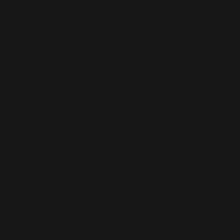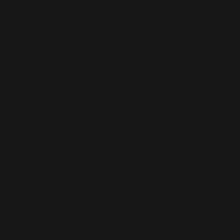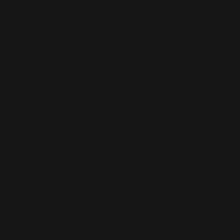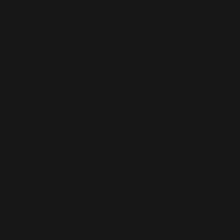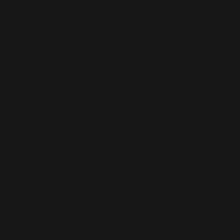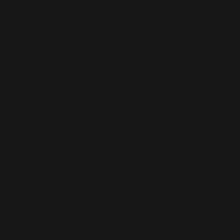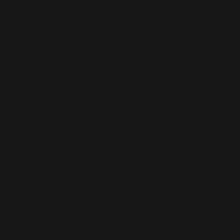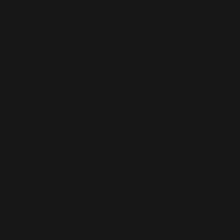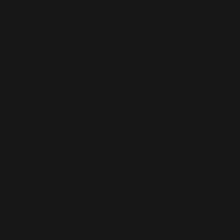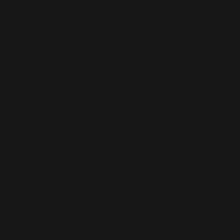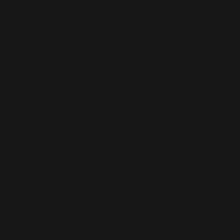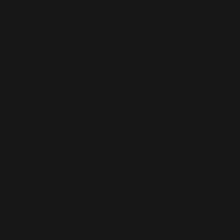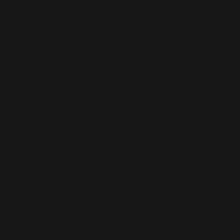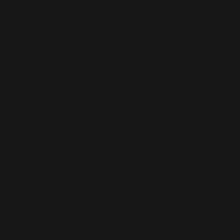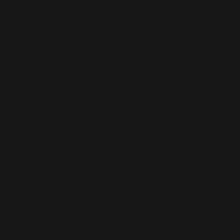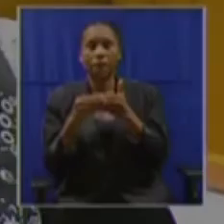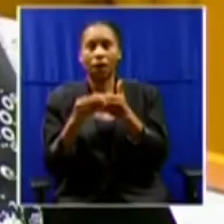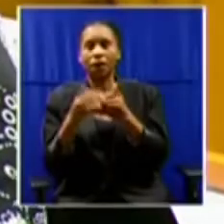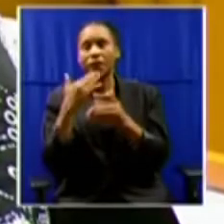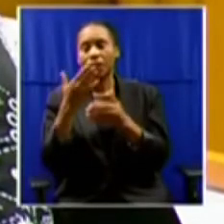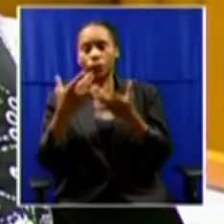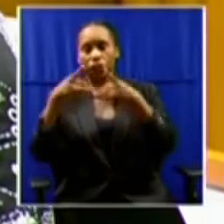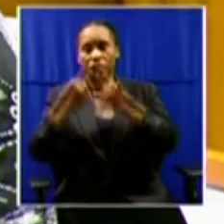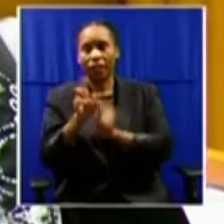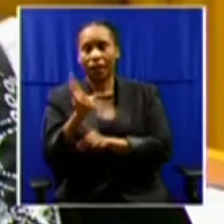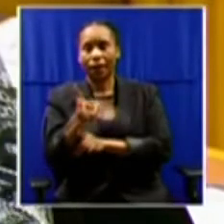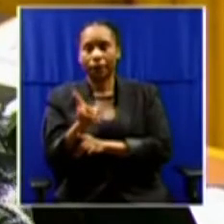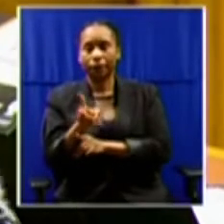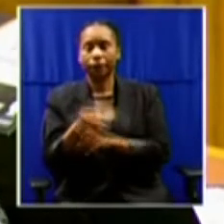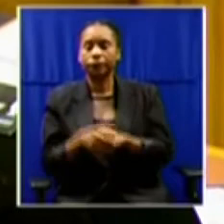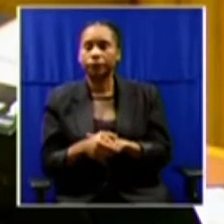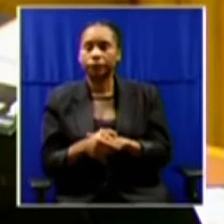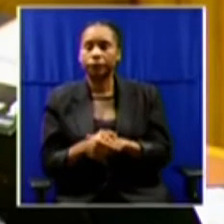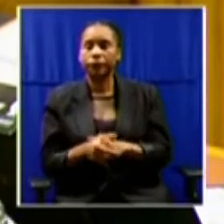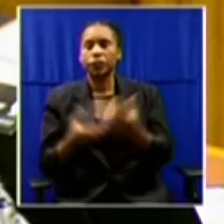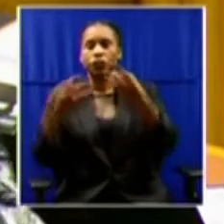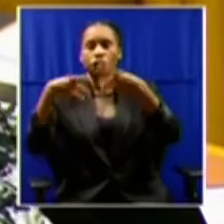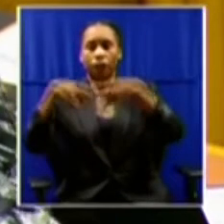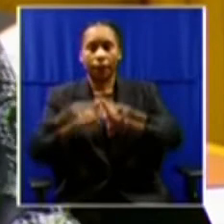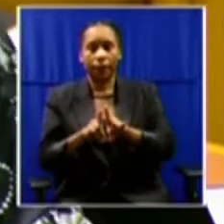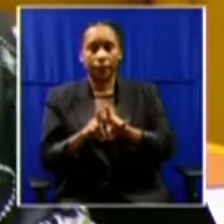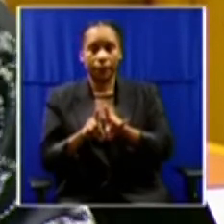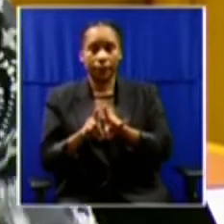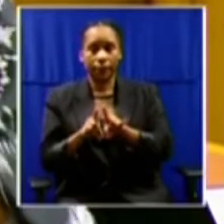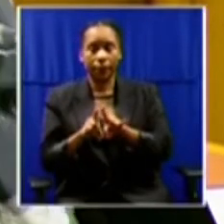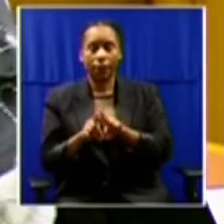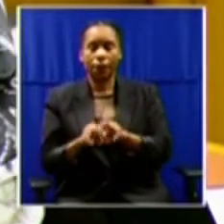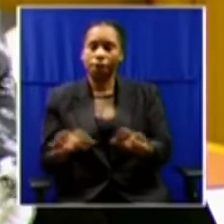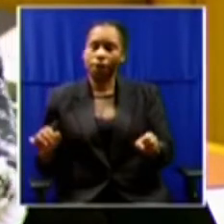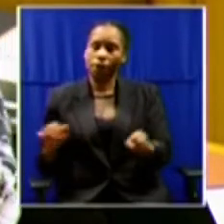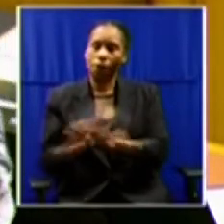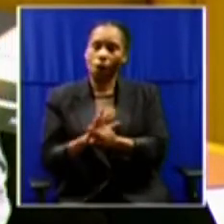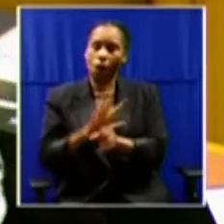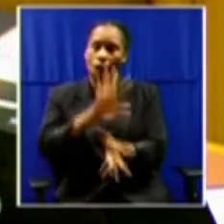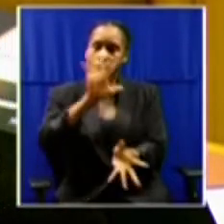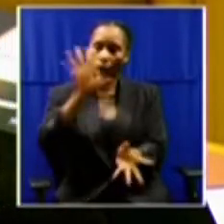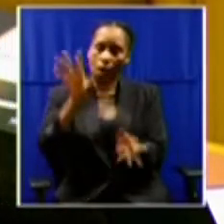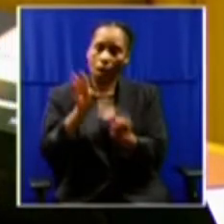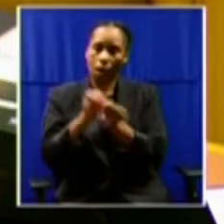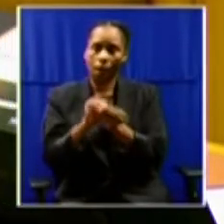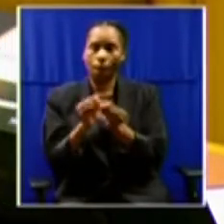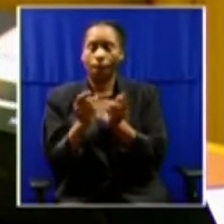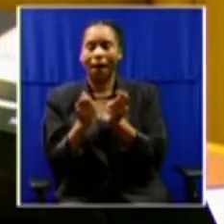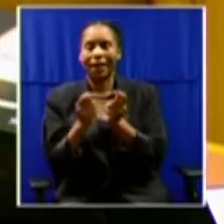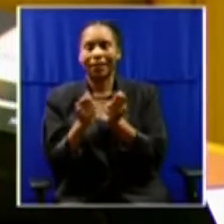Honorable Member, and thank you, Chair, once more. Chairperson, the total amount, because this was not